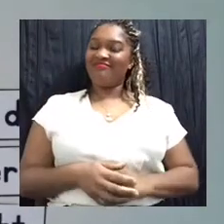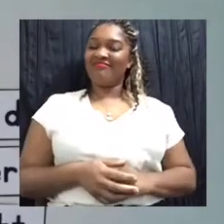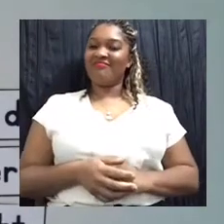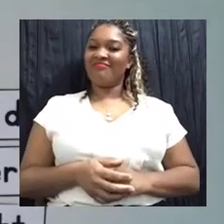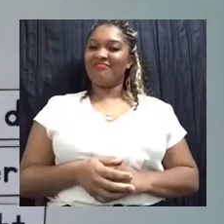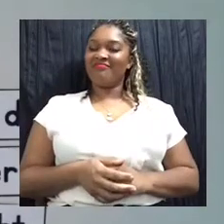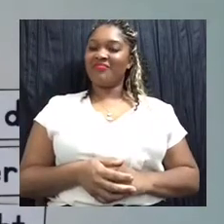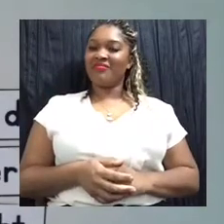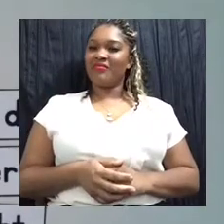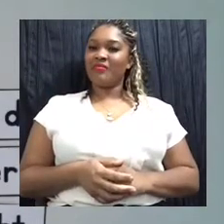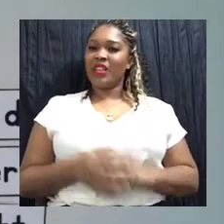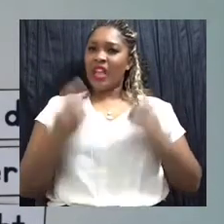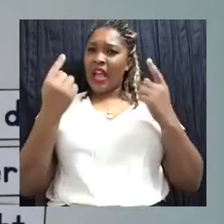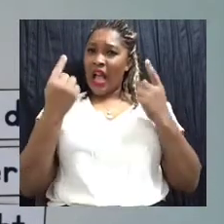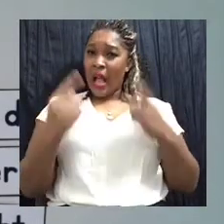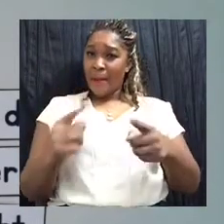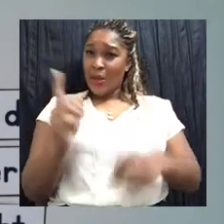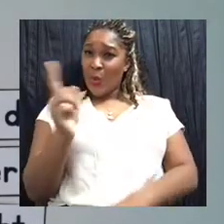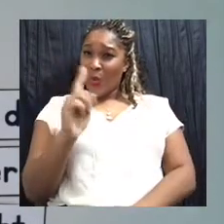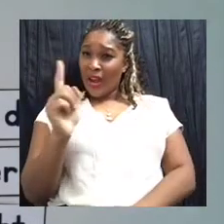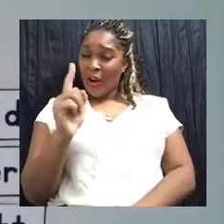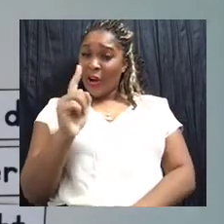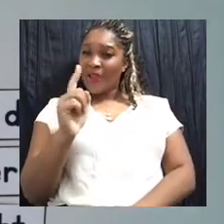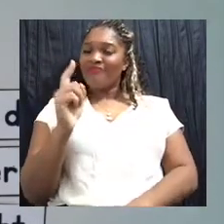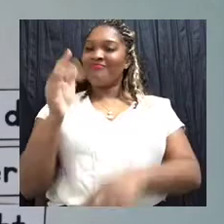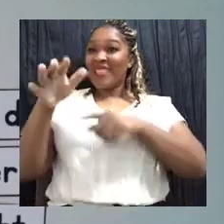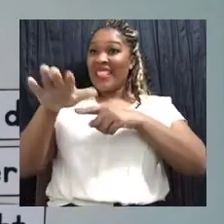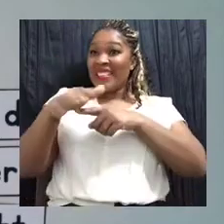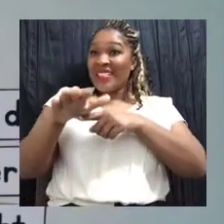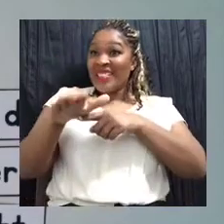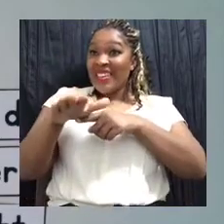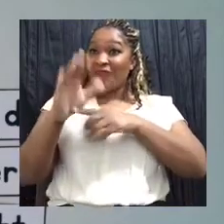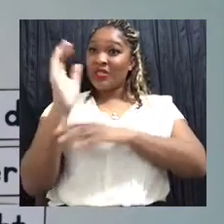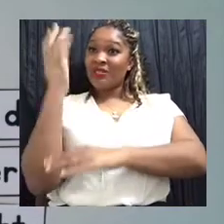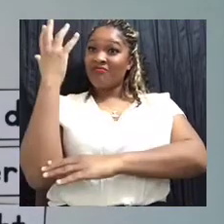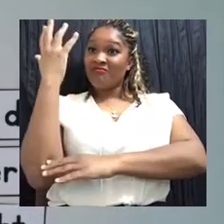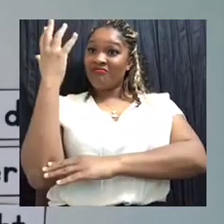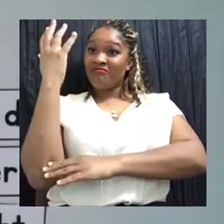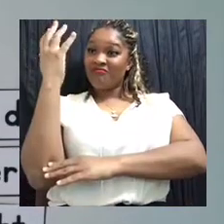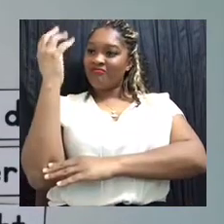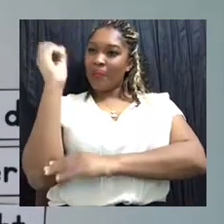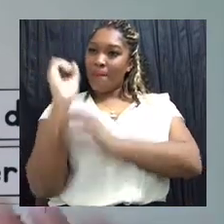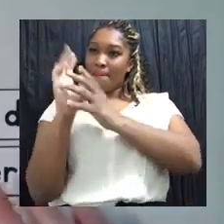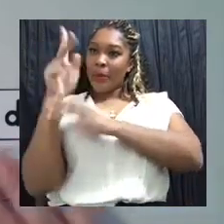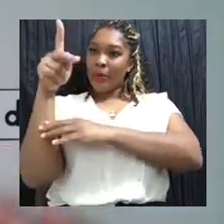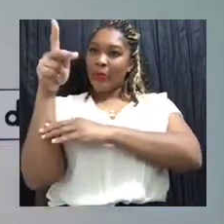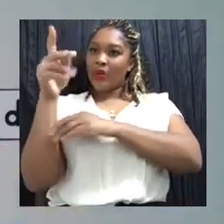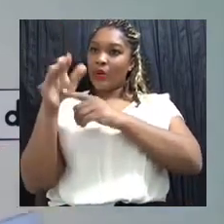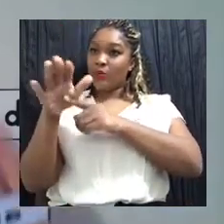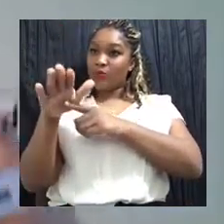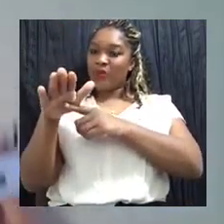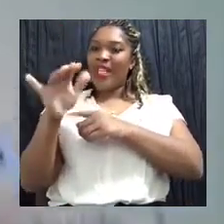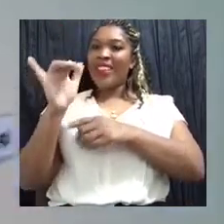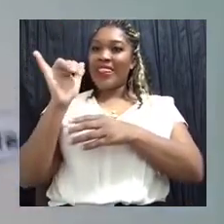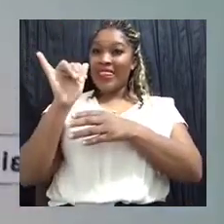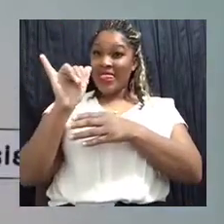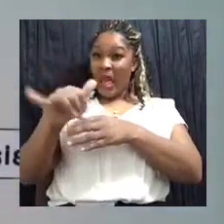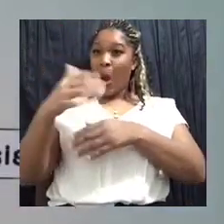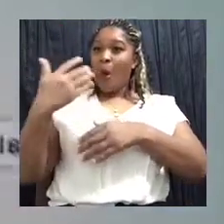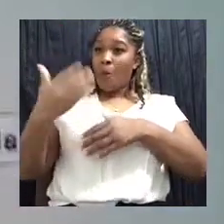This happens in the leaves of the plant, and this whole process is called